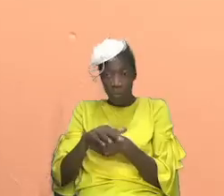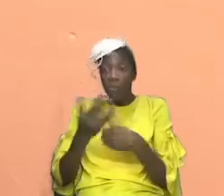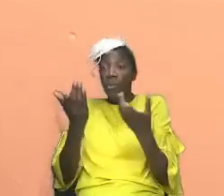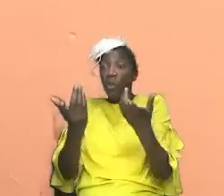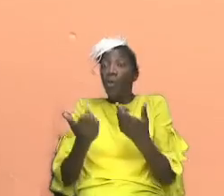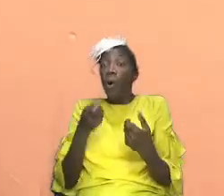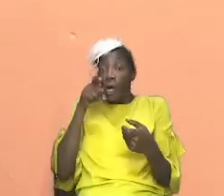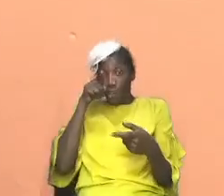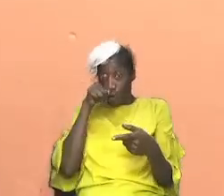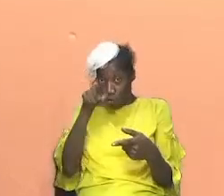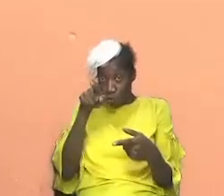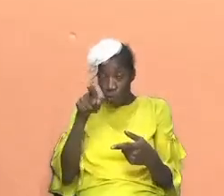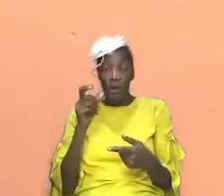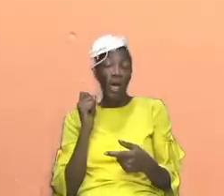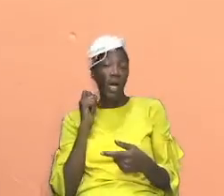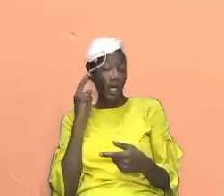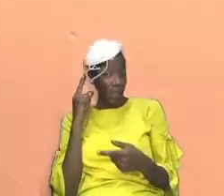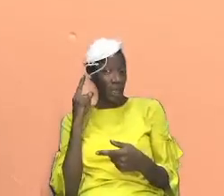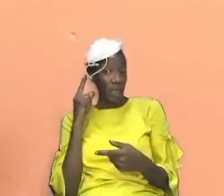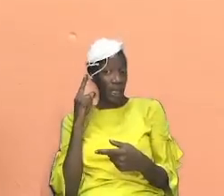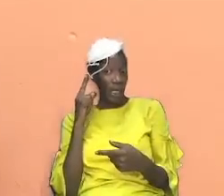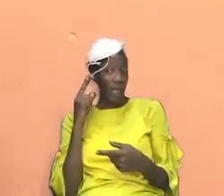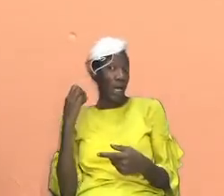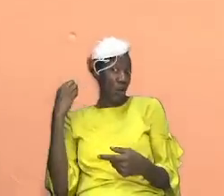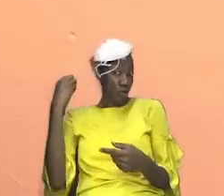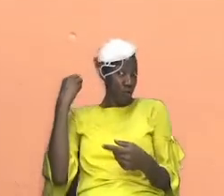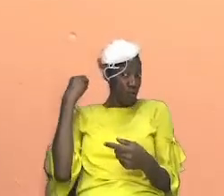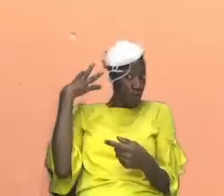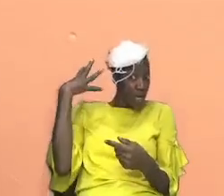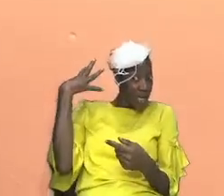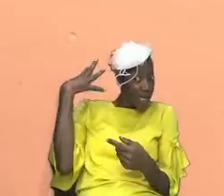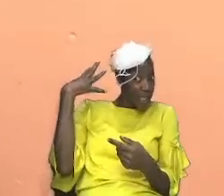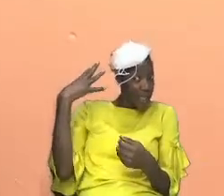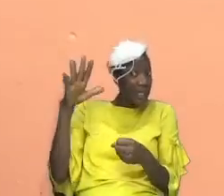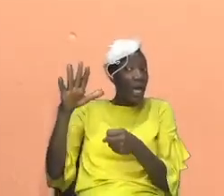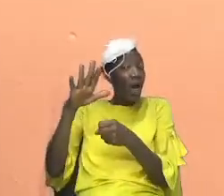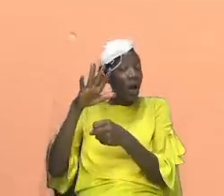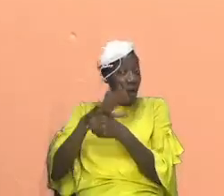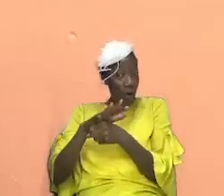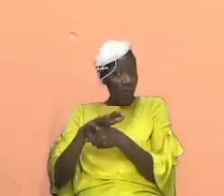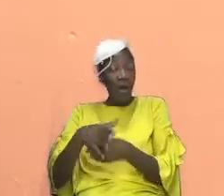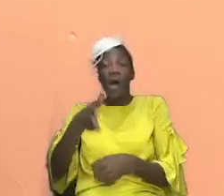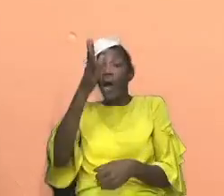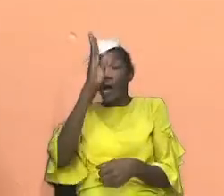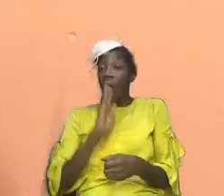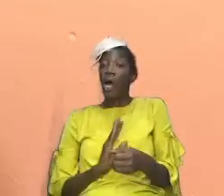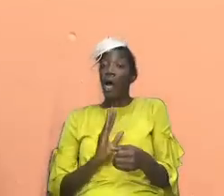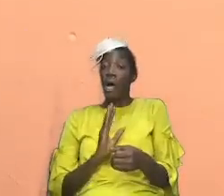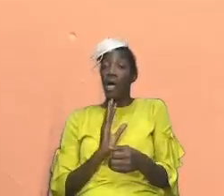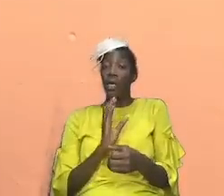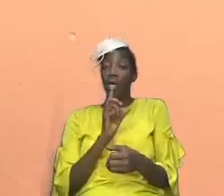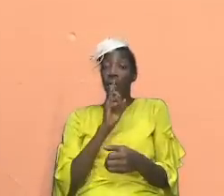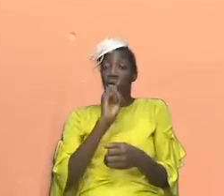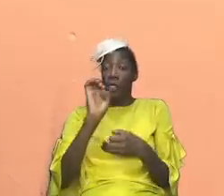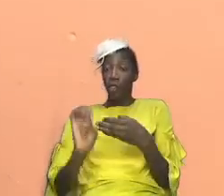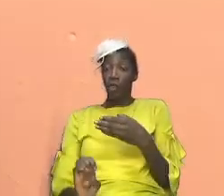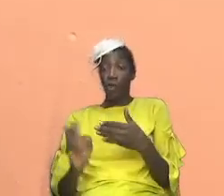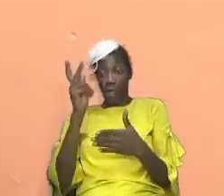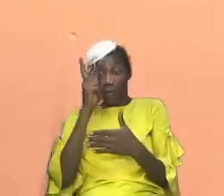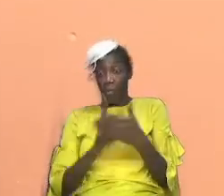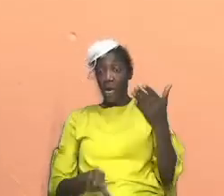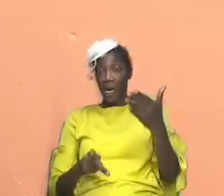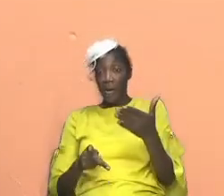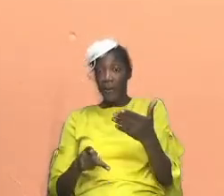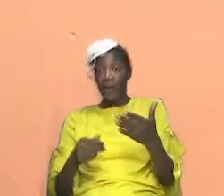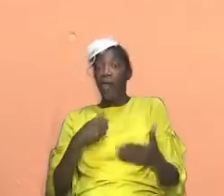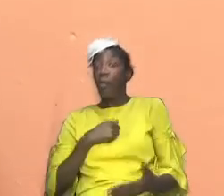of God, that grace has covered it all. And God has done his part by pardoning us. God has